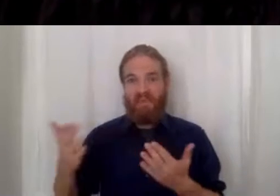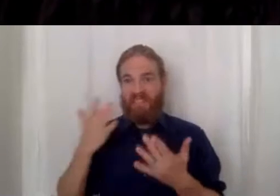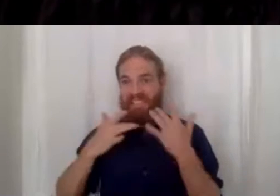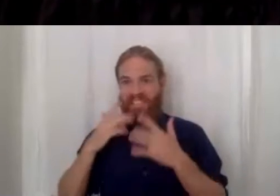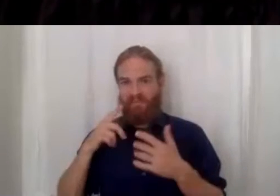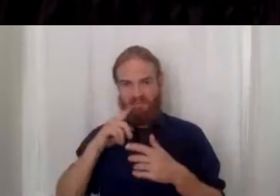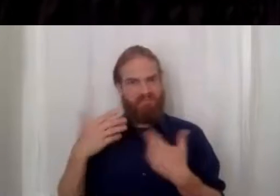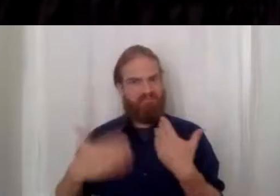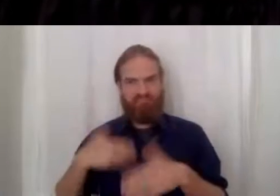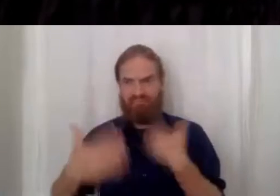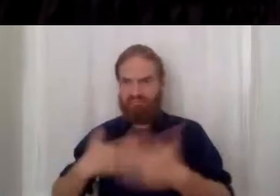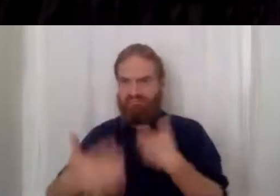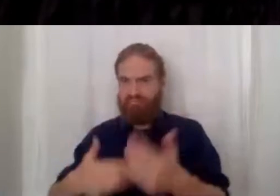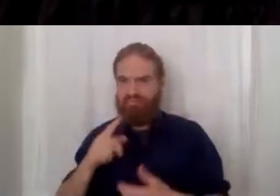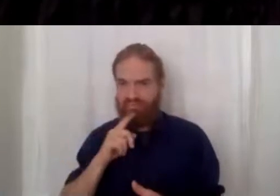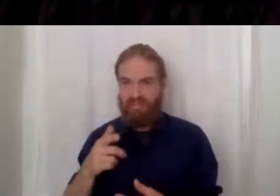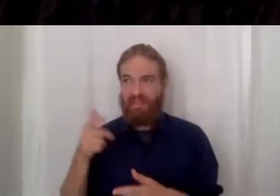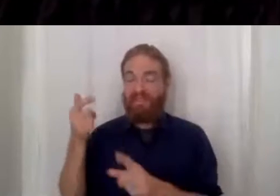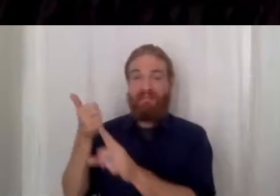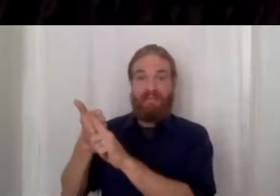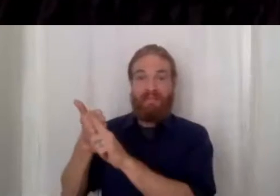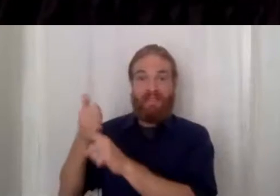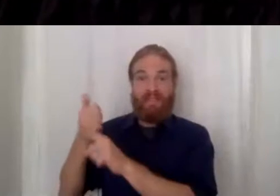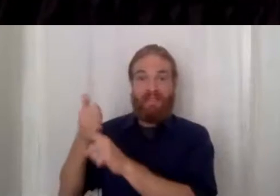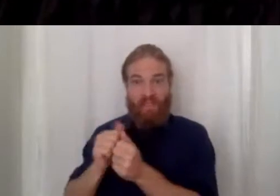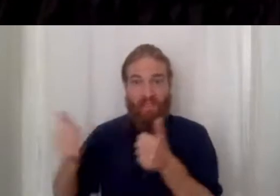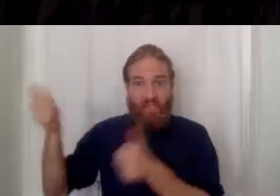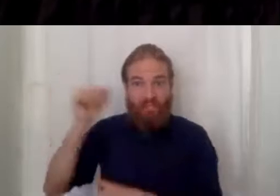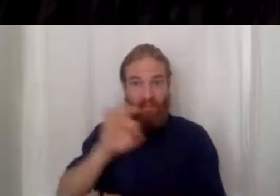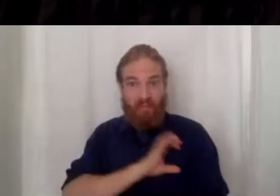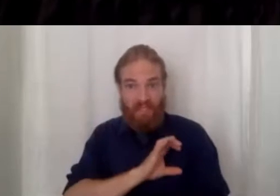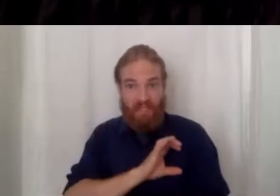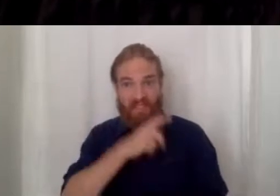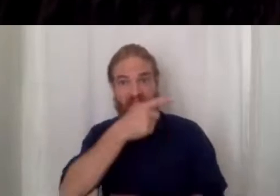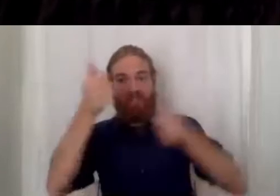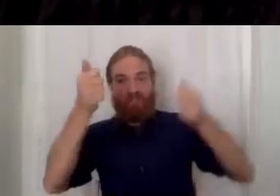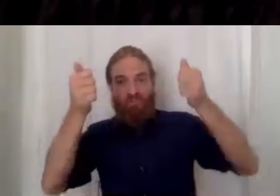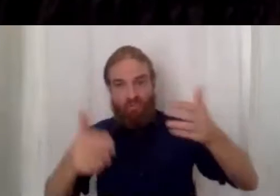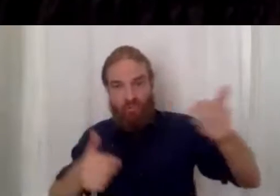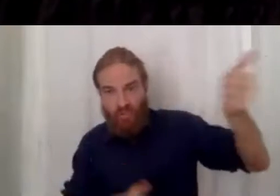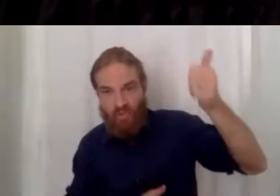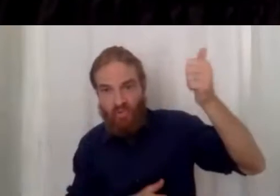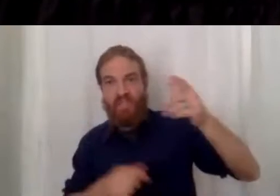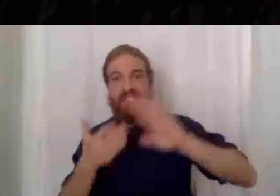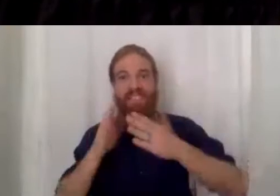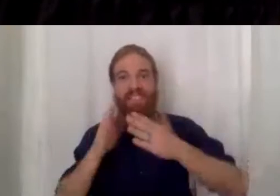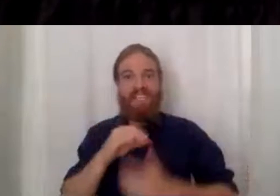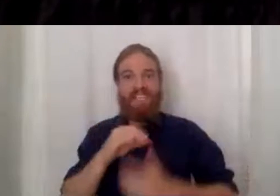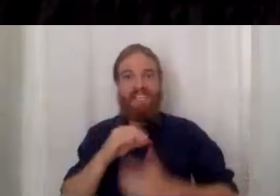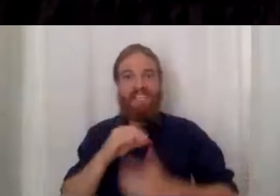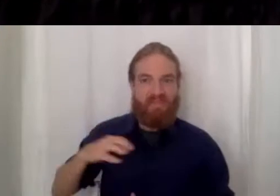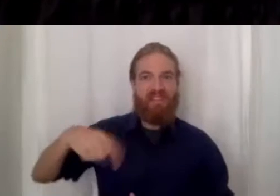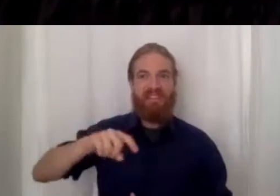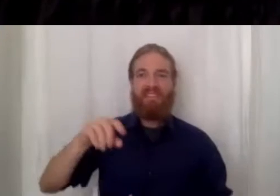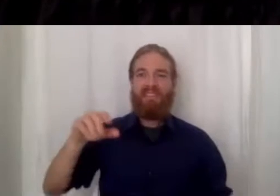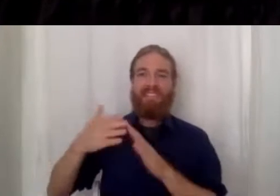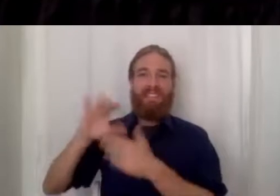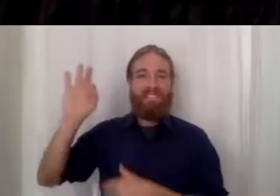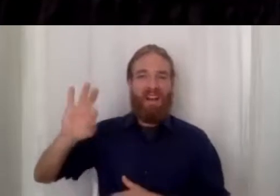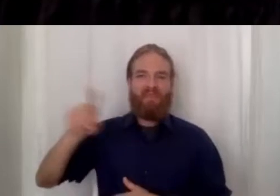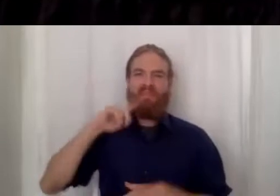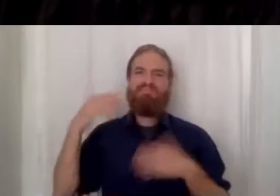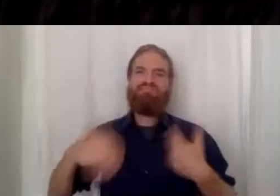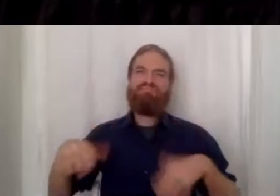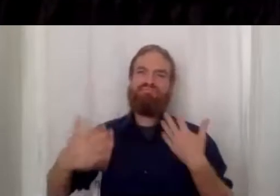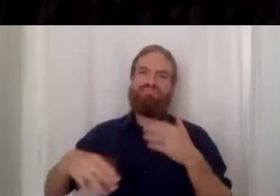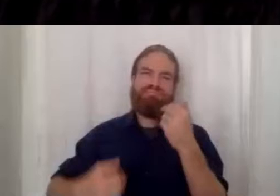administration or the city council, they have been so favorable in helping us work through that. And you know, sometimes